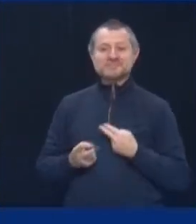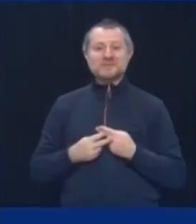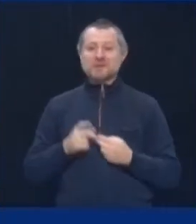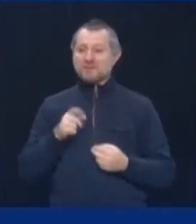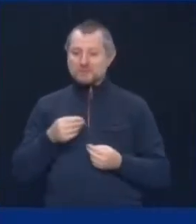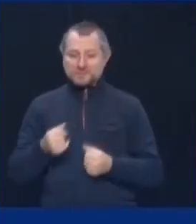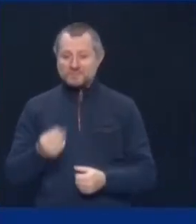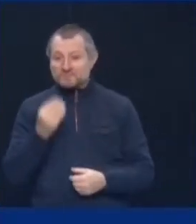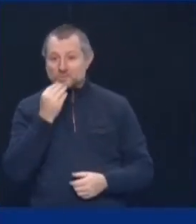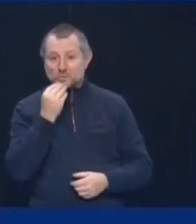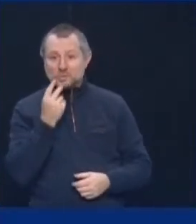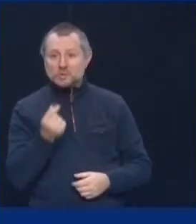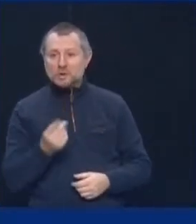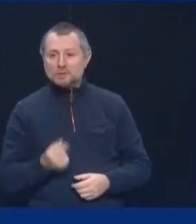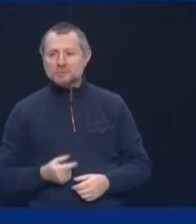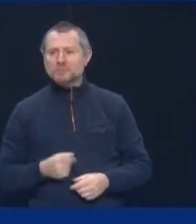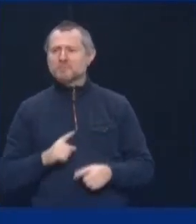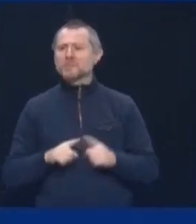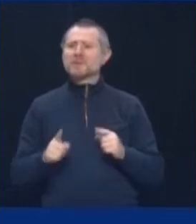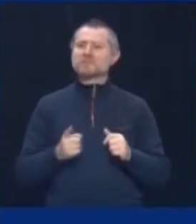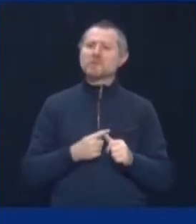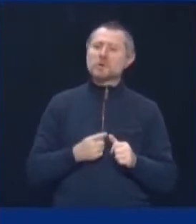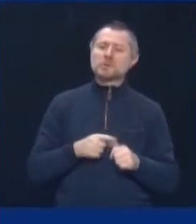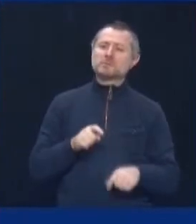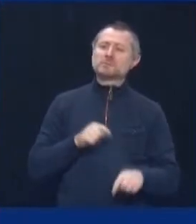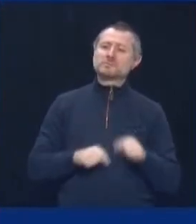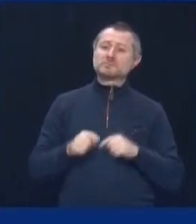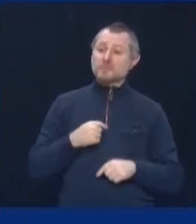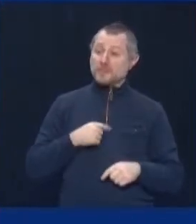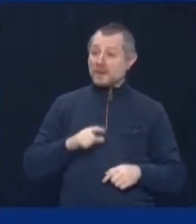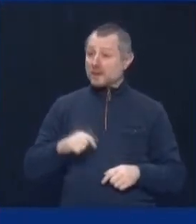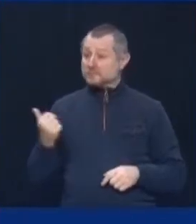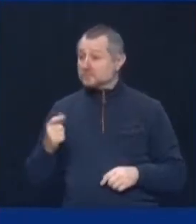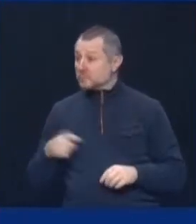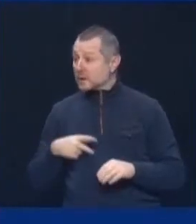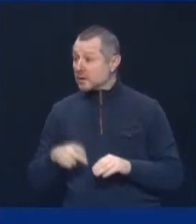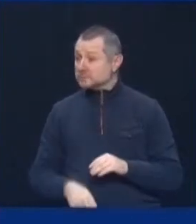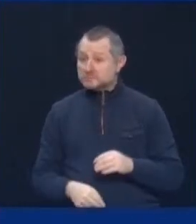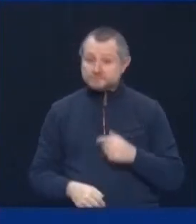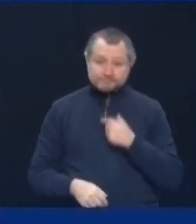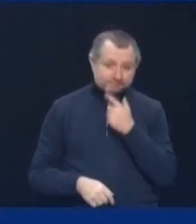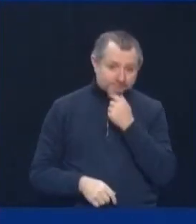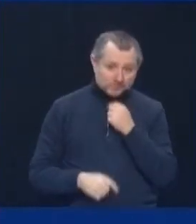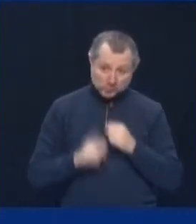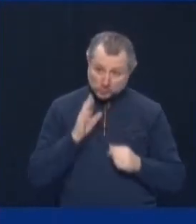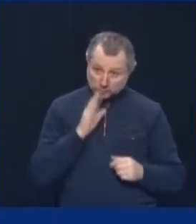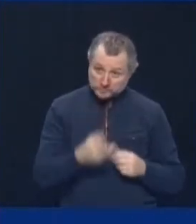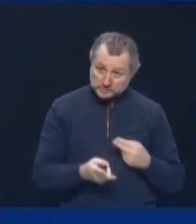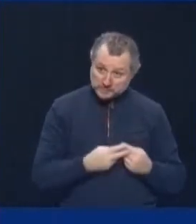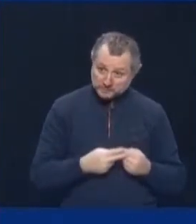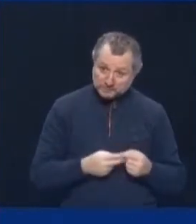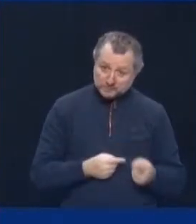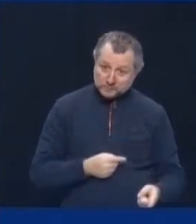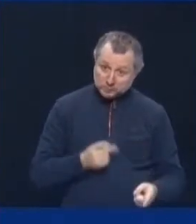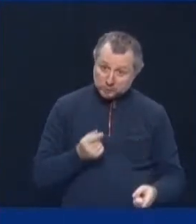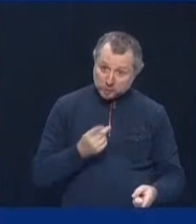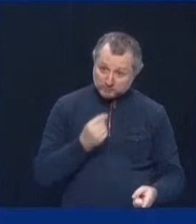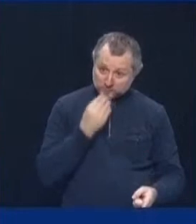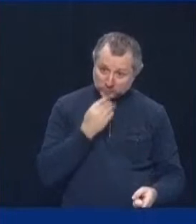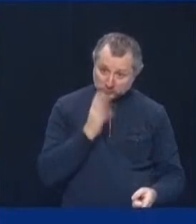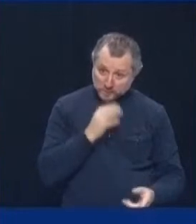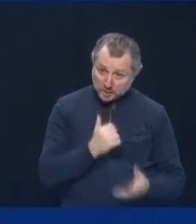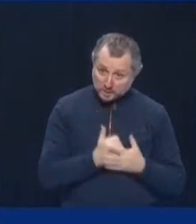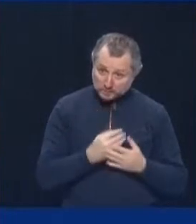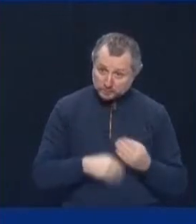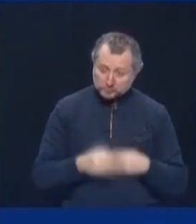decide that, is there something else you can do? Is that going to really make a difference? And why don't we come